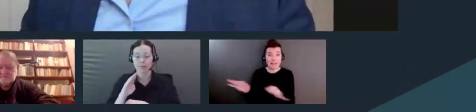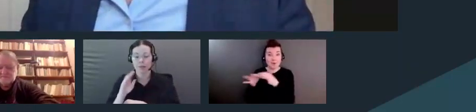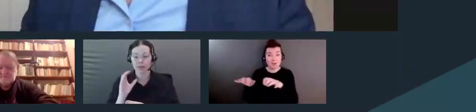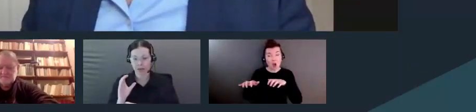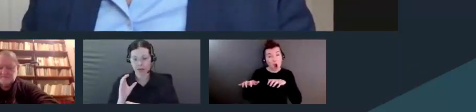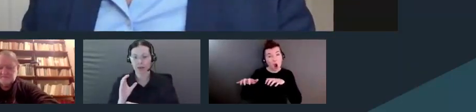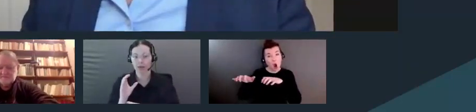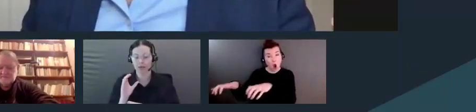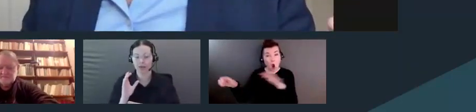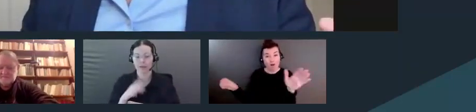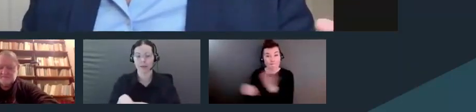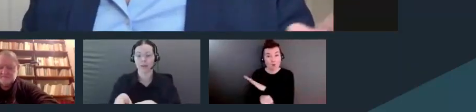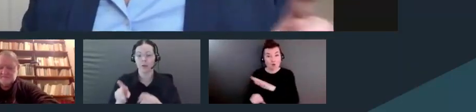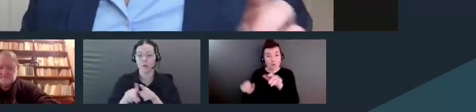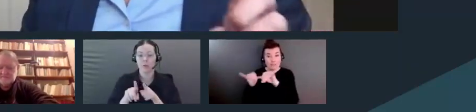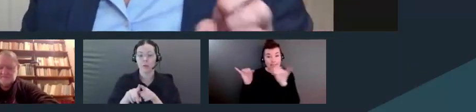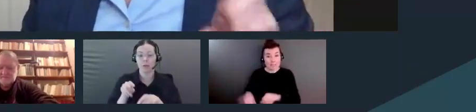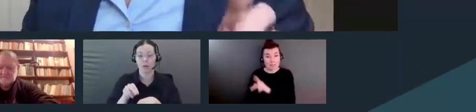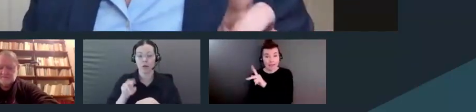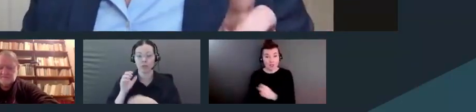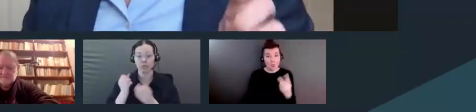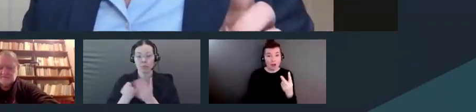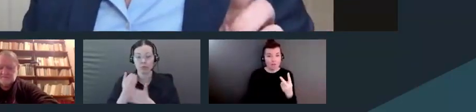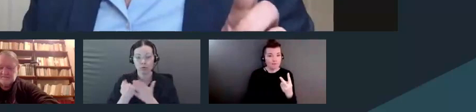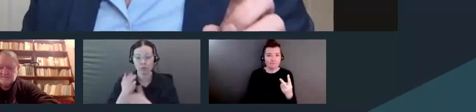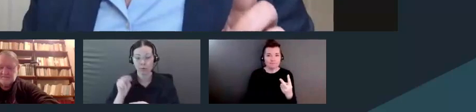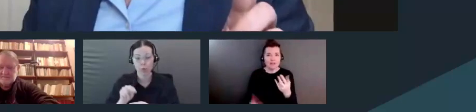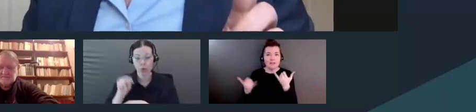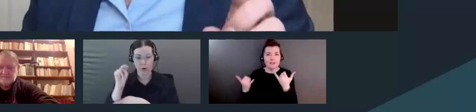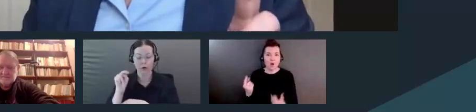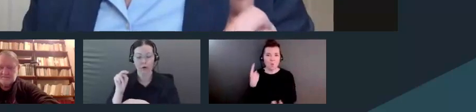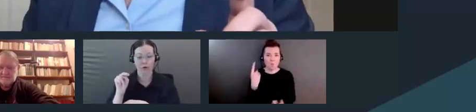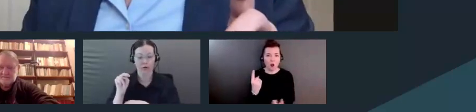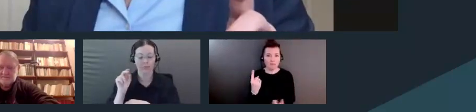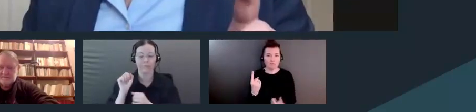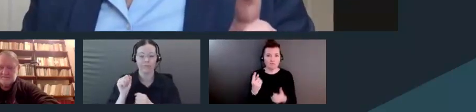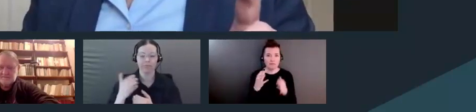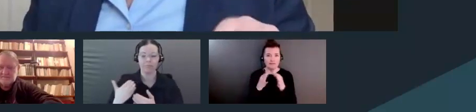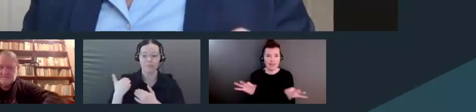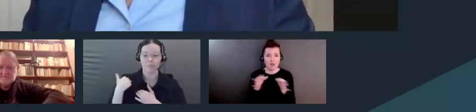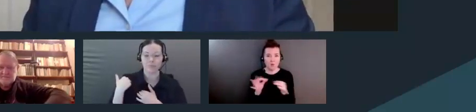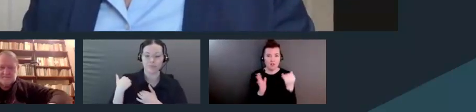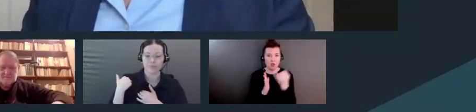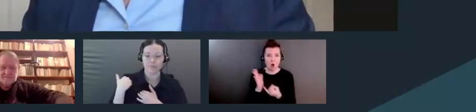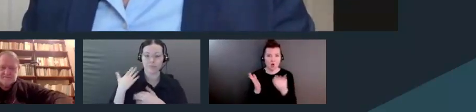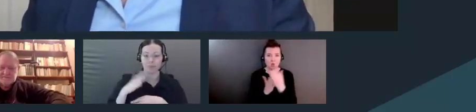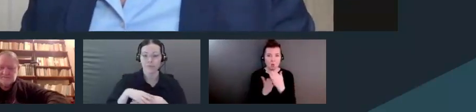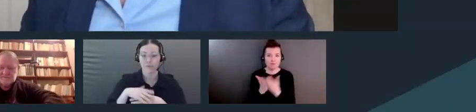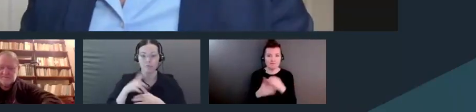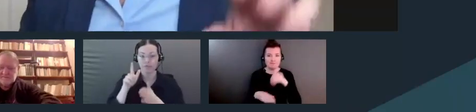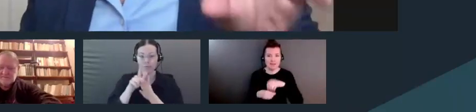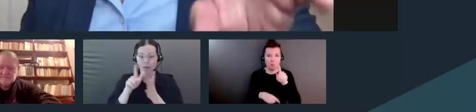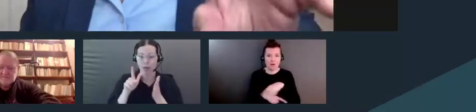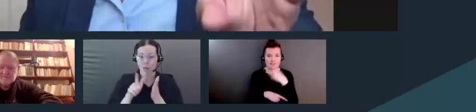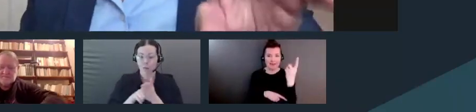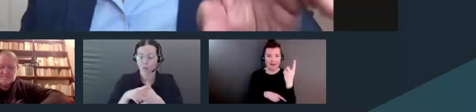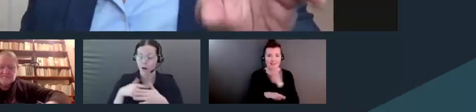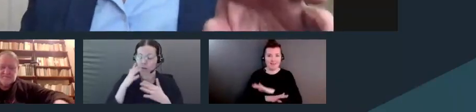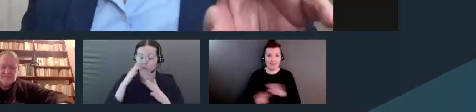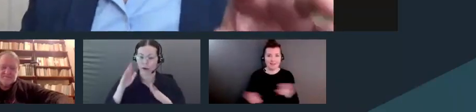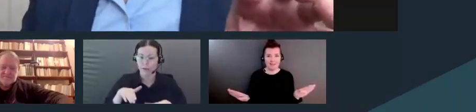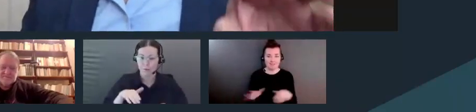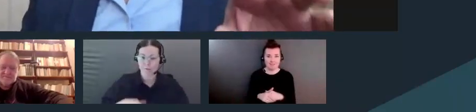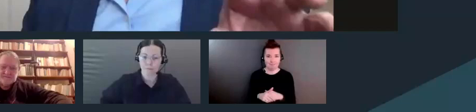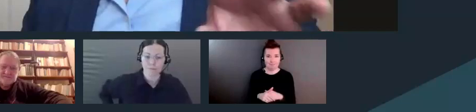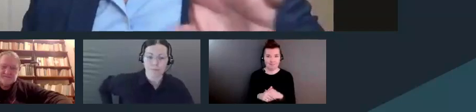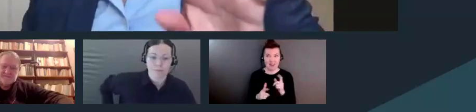school system, K-12, to merely one Inuit language arts course per day. They then delayed even